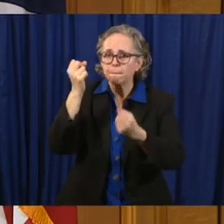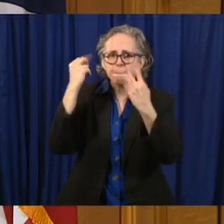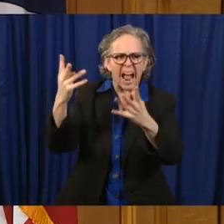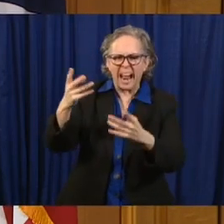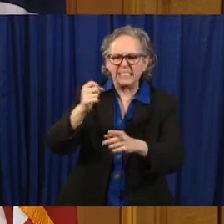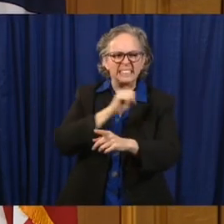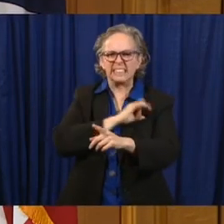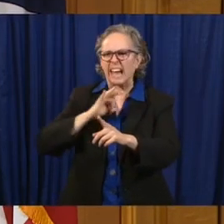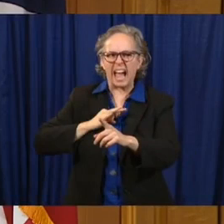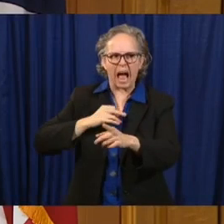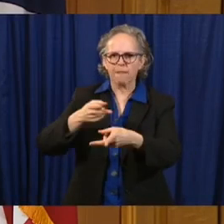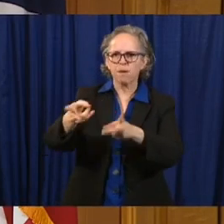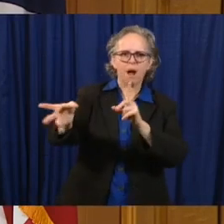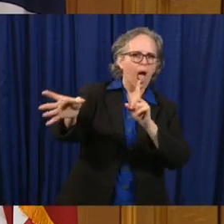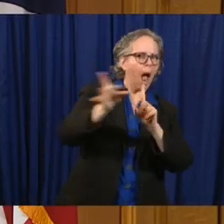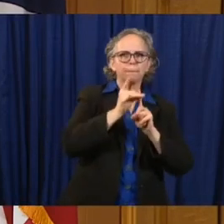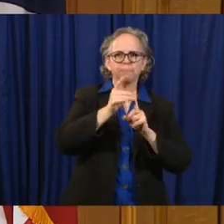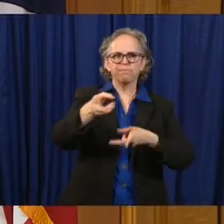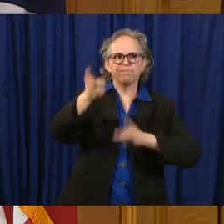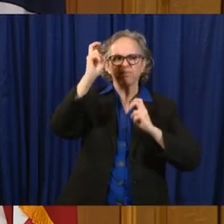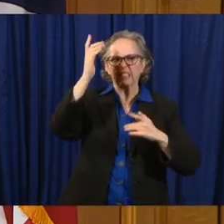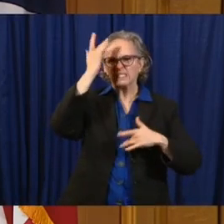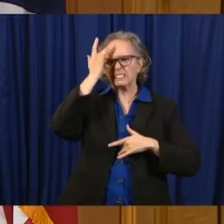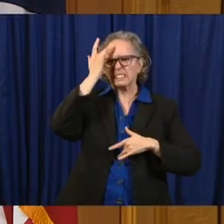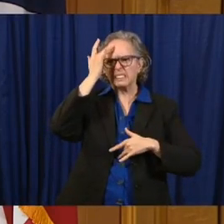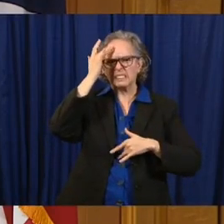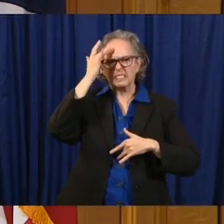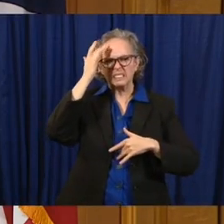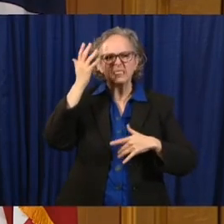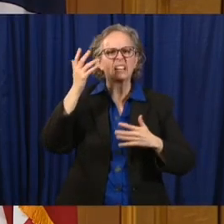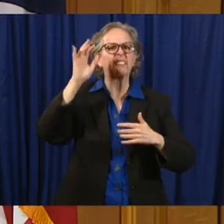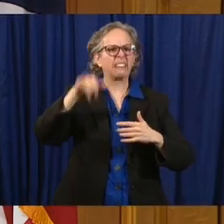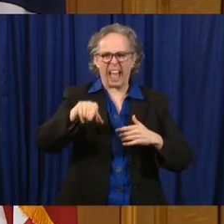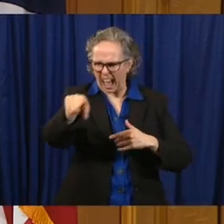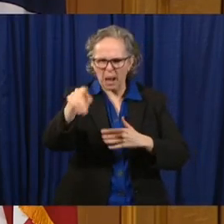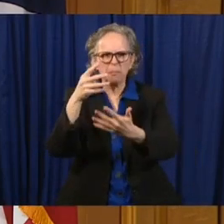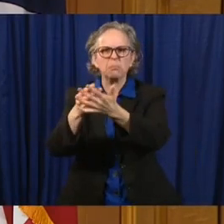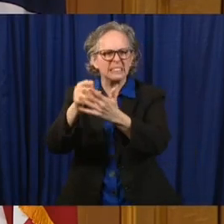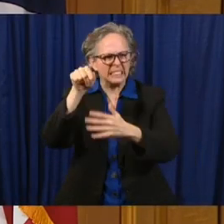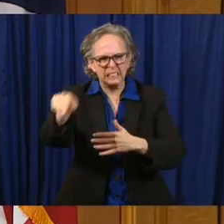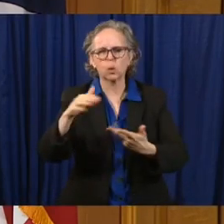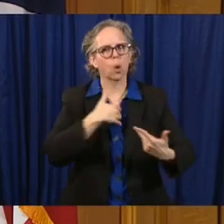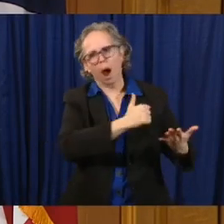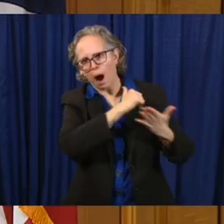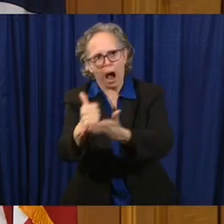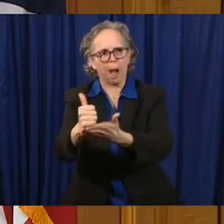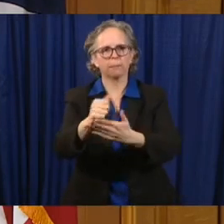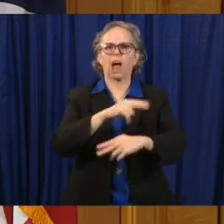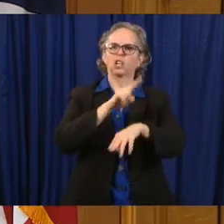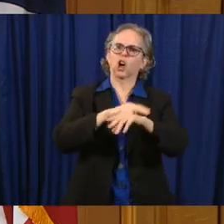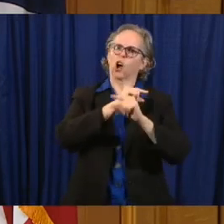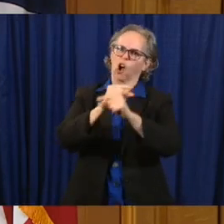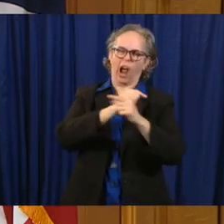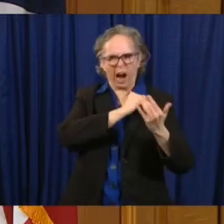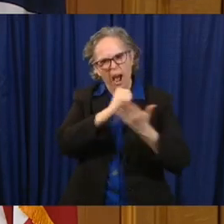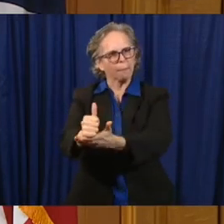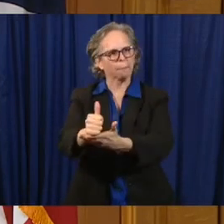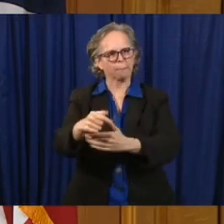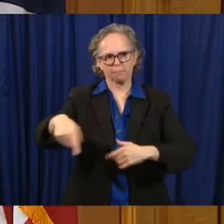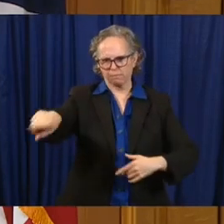is coming in with help. Several National Guard medics were dispatched there today. The Guard is prepared to send up to